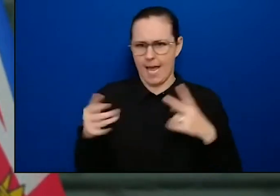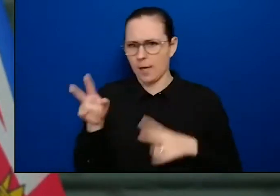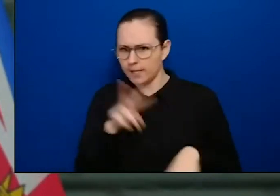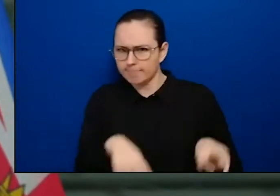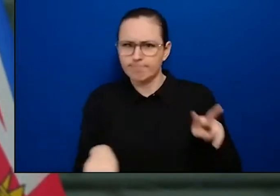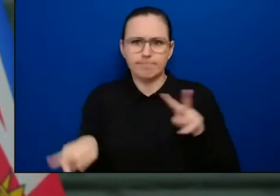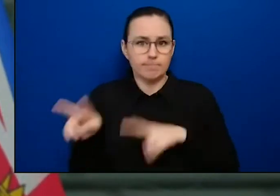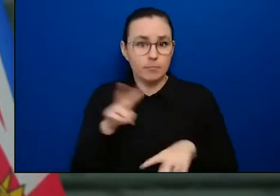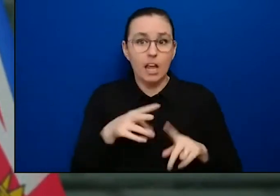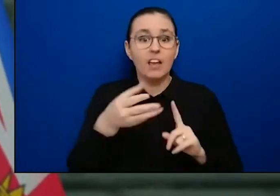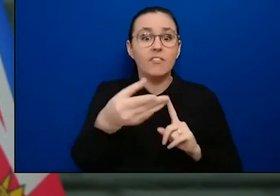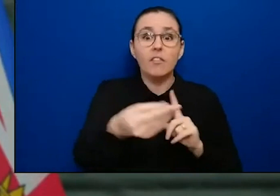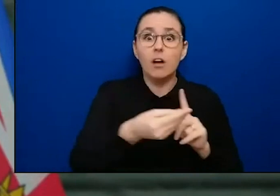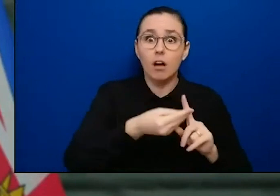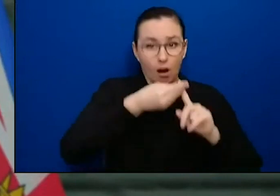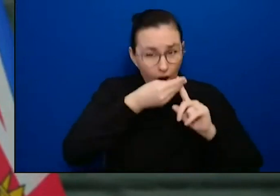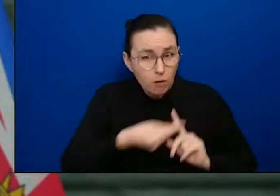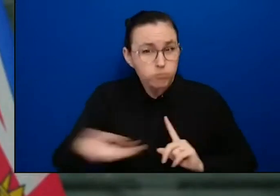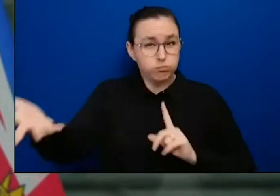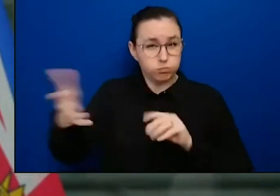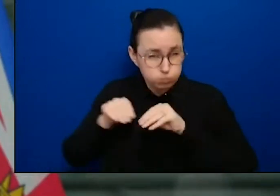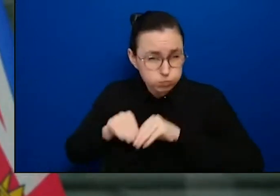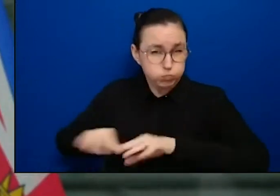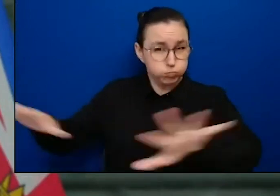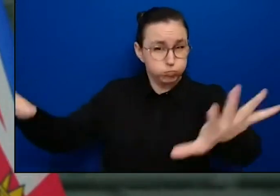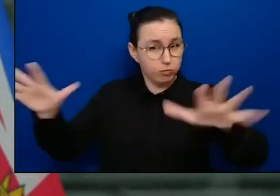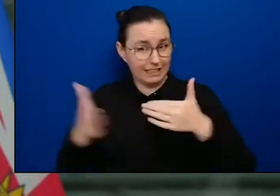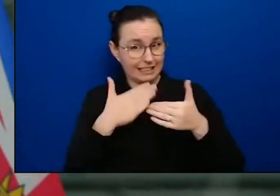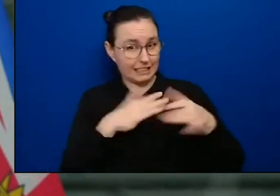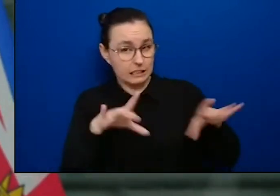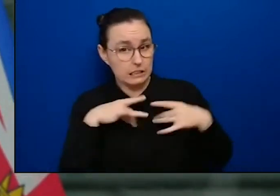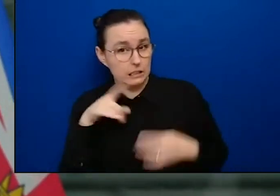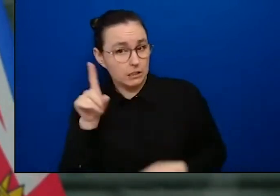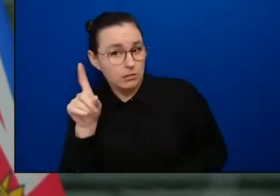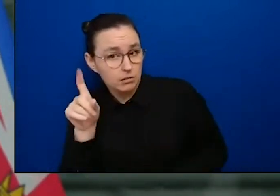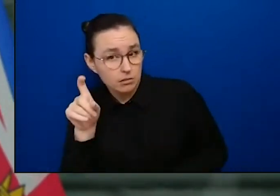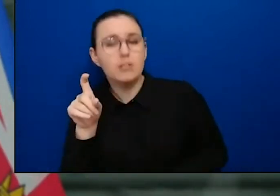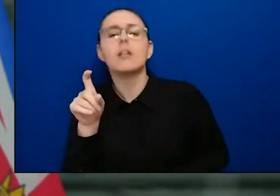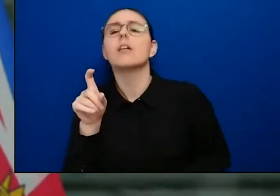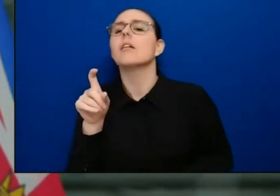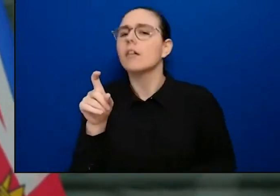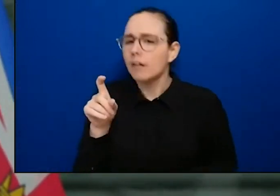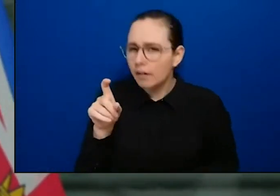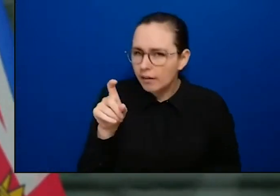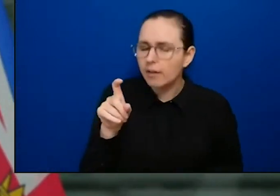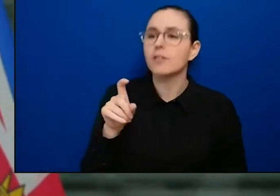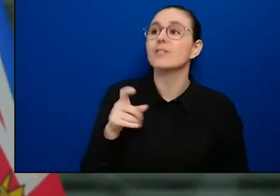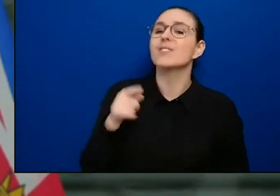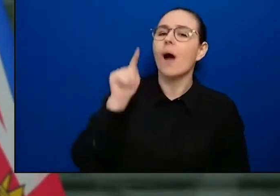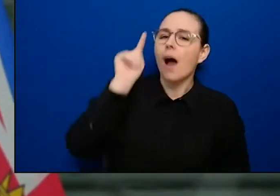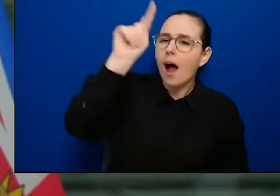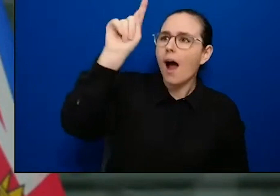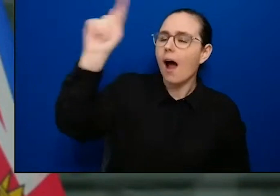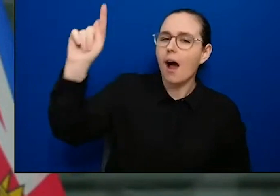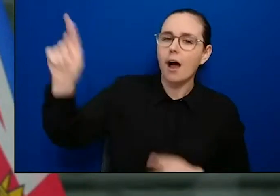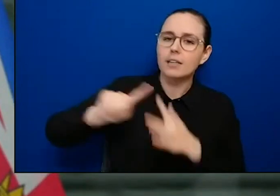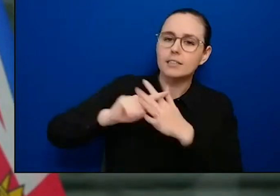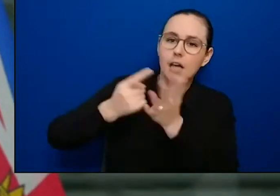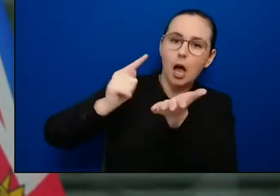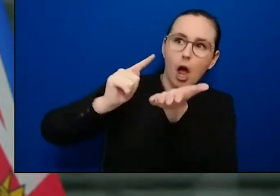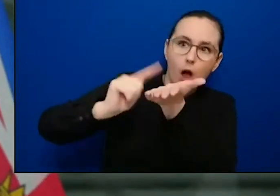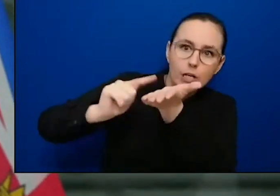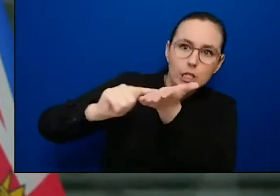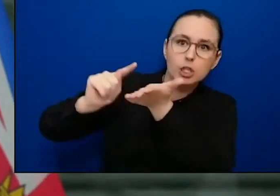than the ones that we've seen so far. There are some suggestions that it might be, but whether it will outcompete the